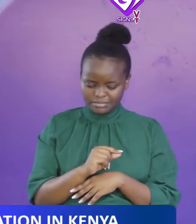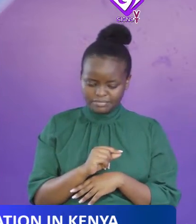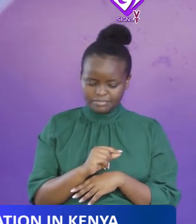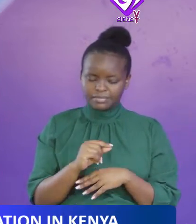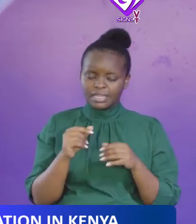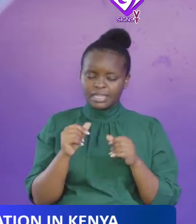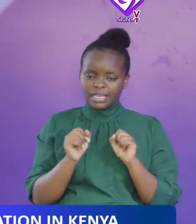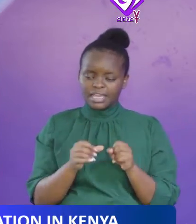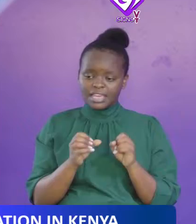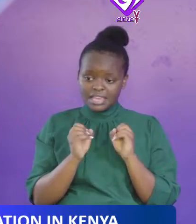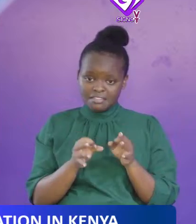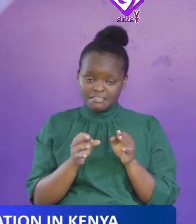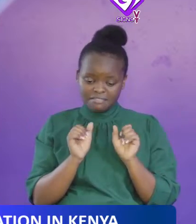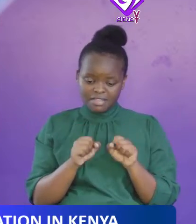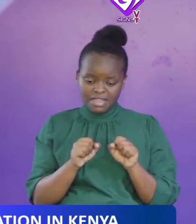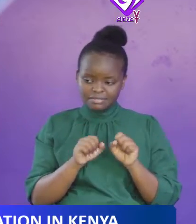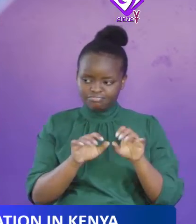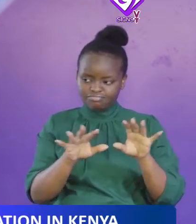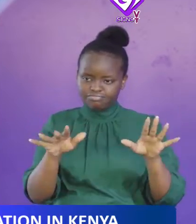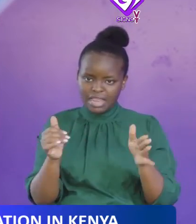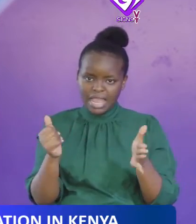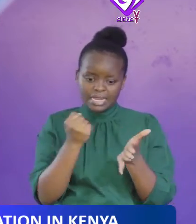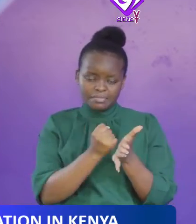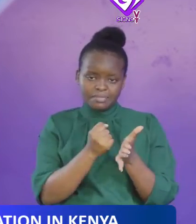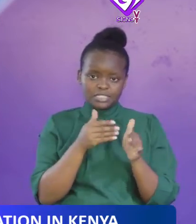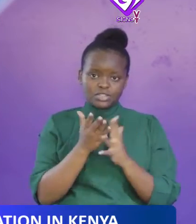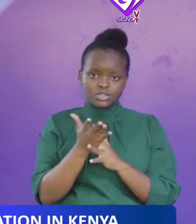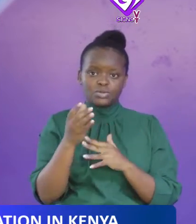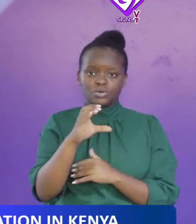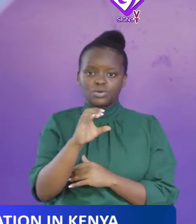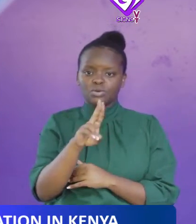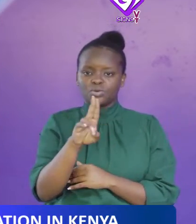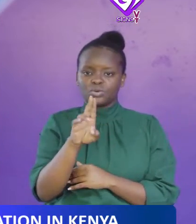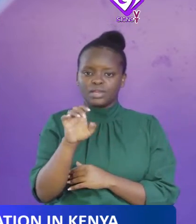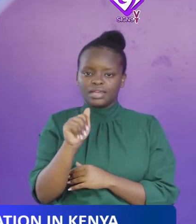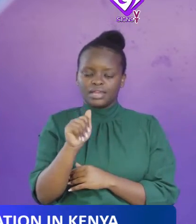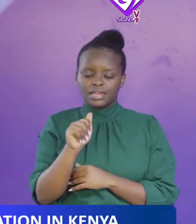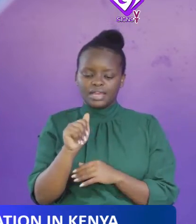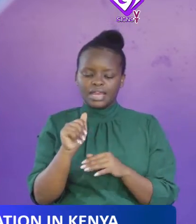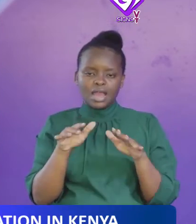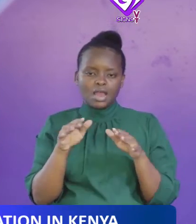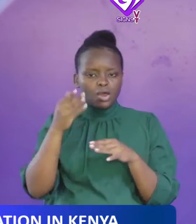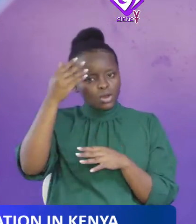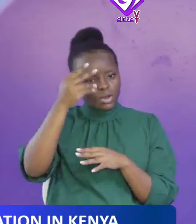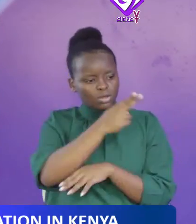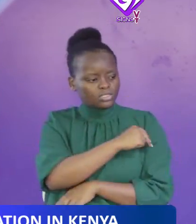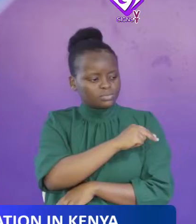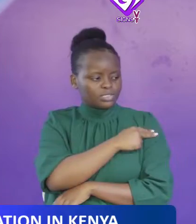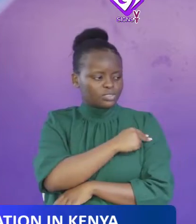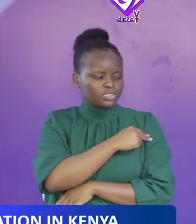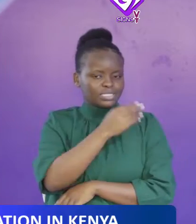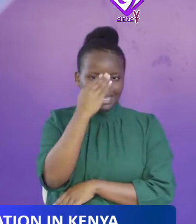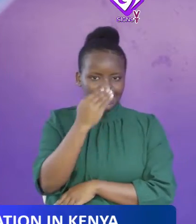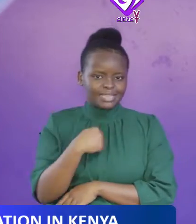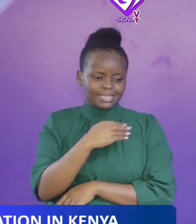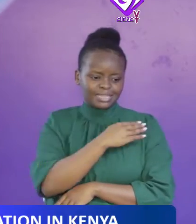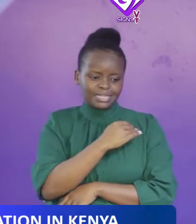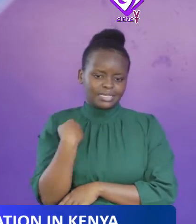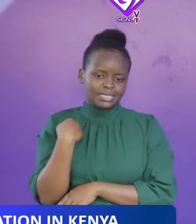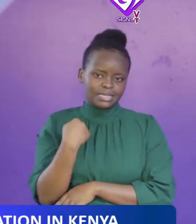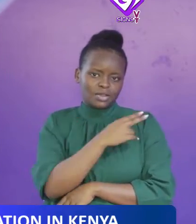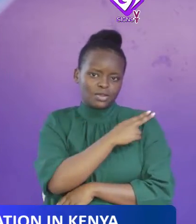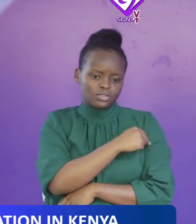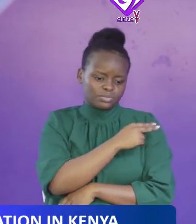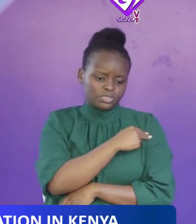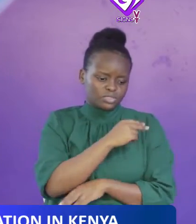out, admit through Choir, but are hospitals able to train, the Catholic hospitals, are you able to pick students from